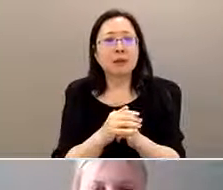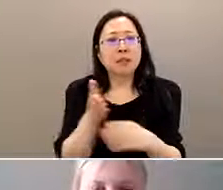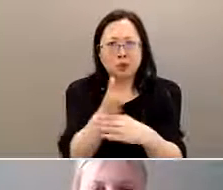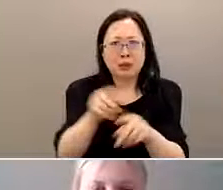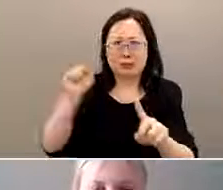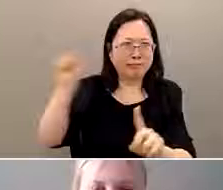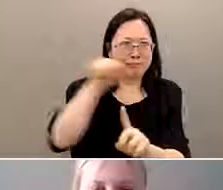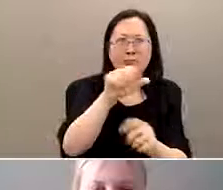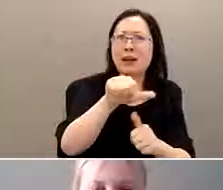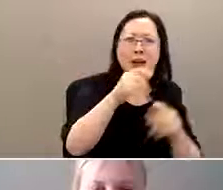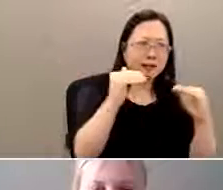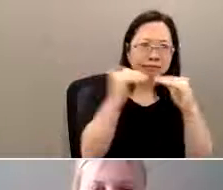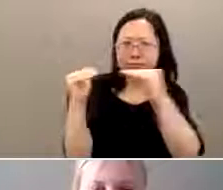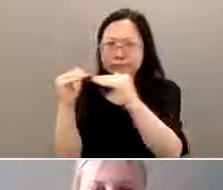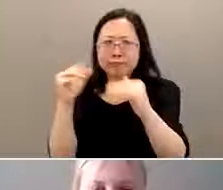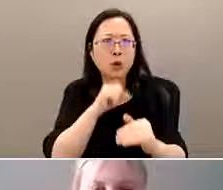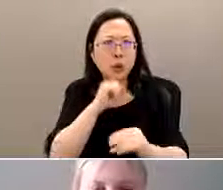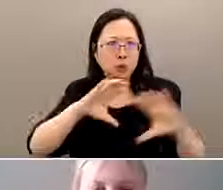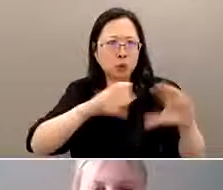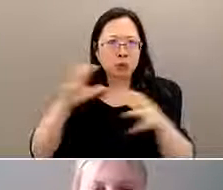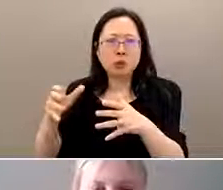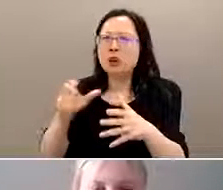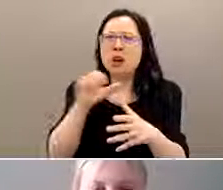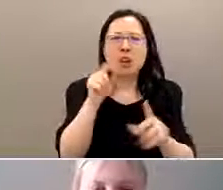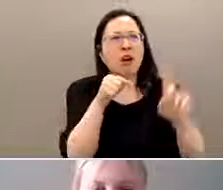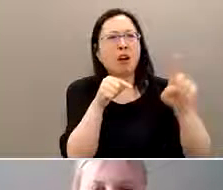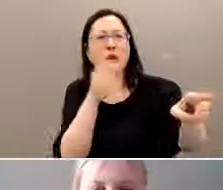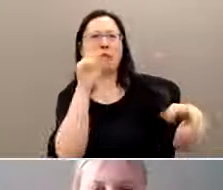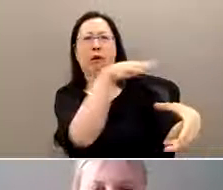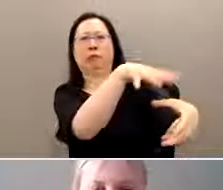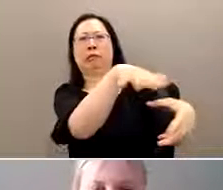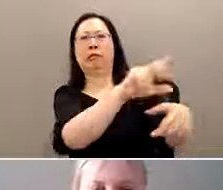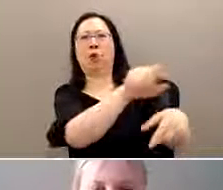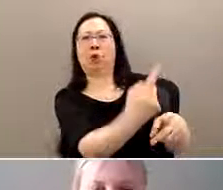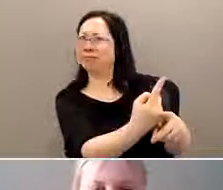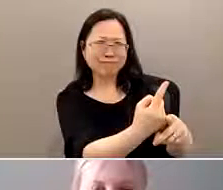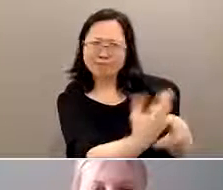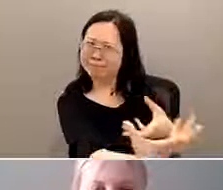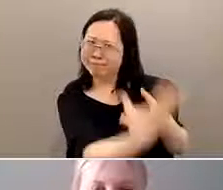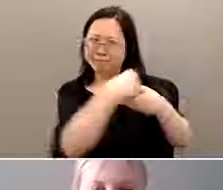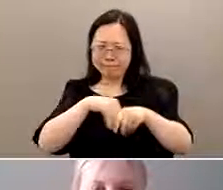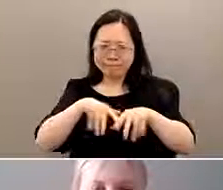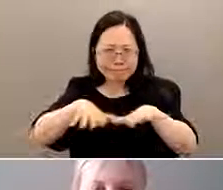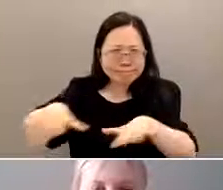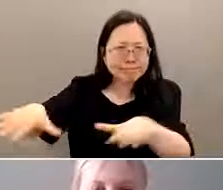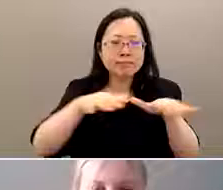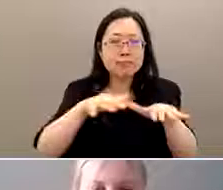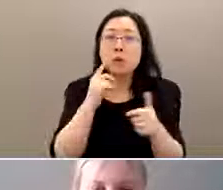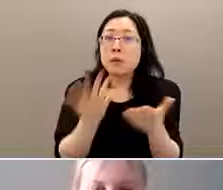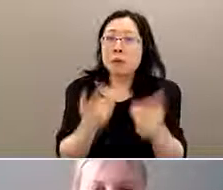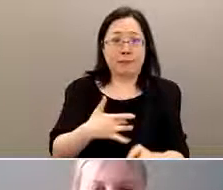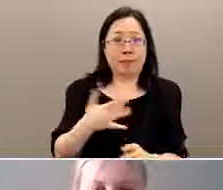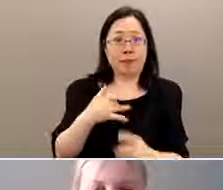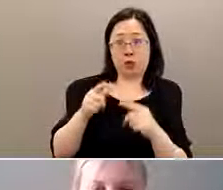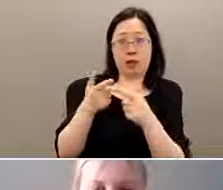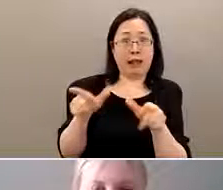not just using something from a different population that's not developmentally appropriate. So you might want to think about language translation or